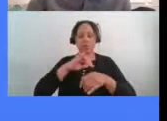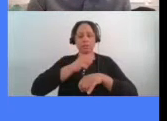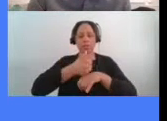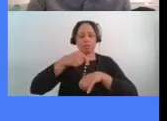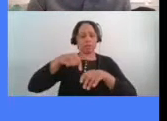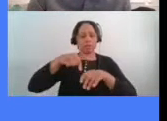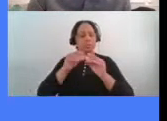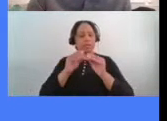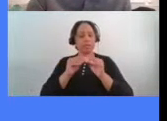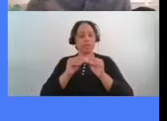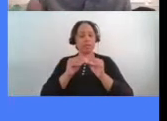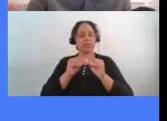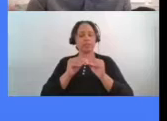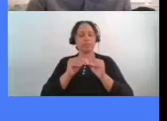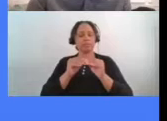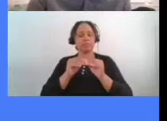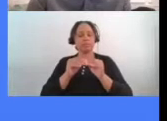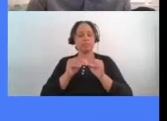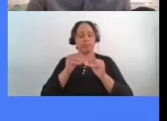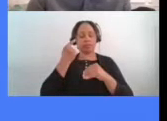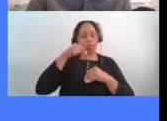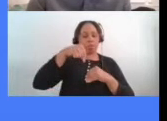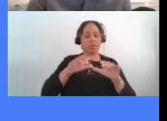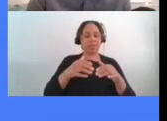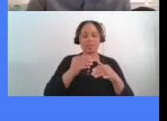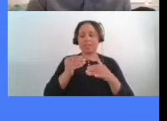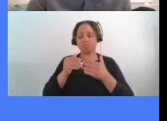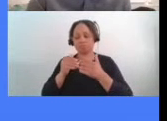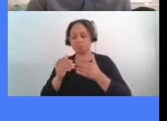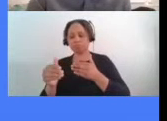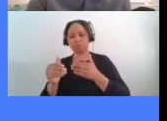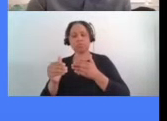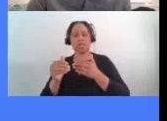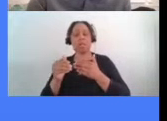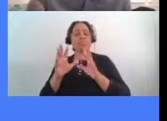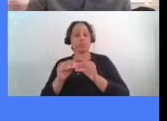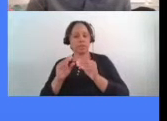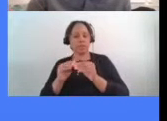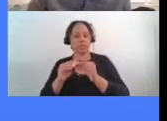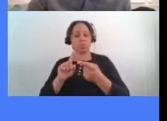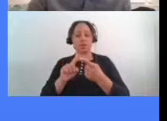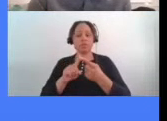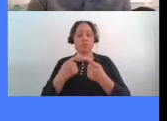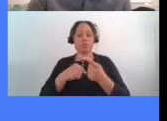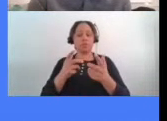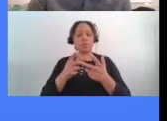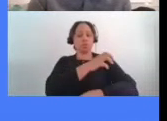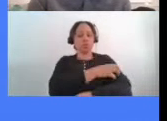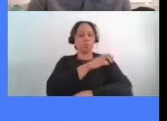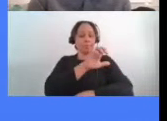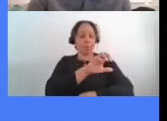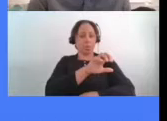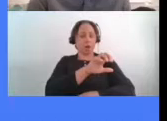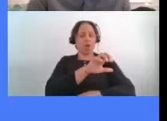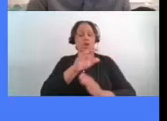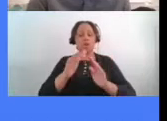next however many sessions we take this through, but one of the things we want to empower our community members to feel comfortable with is that